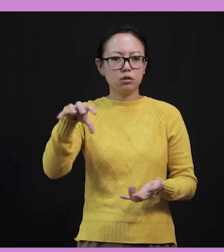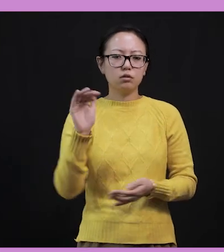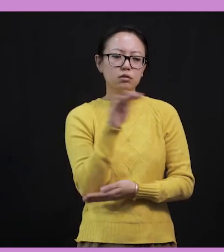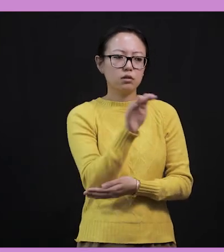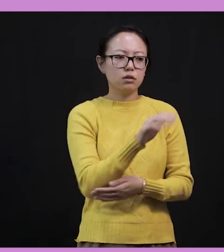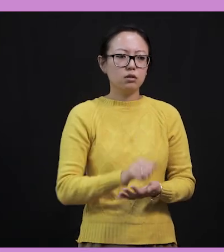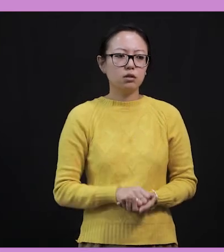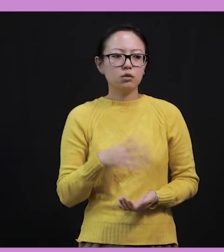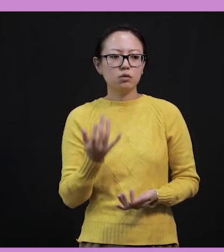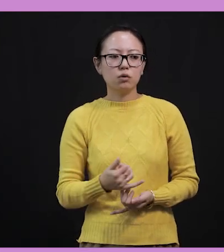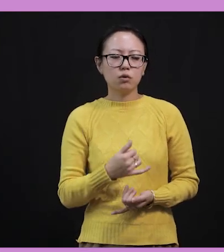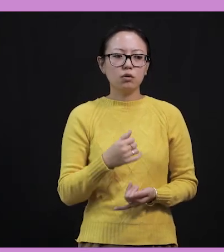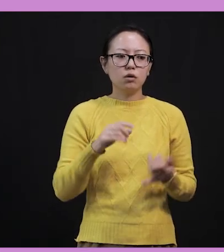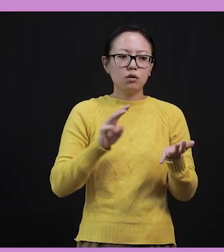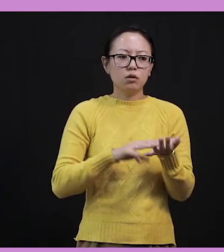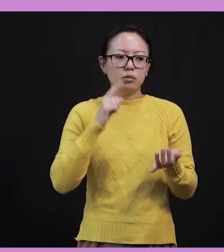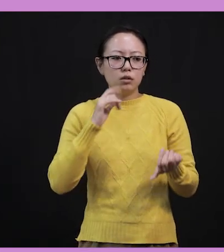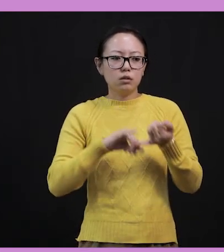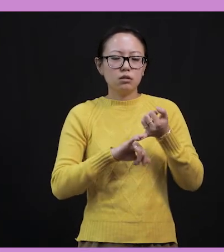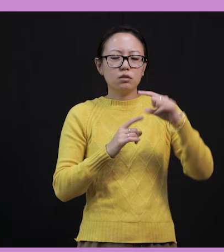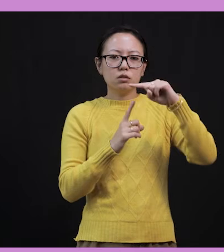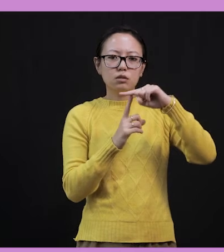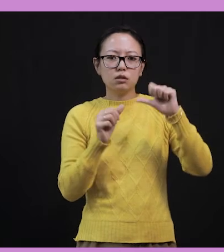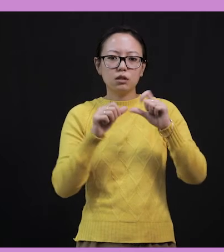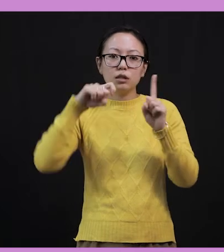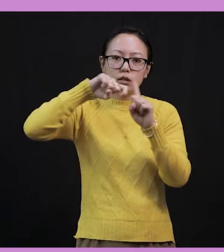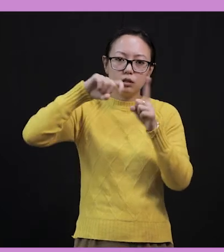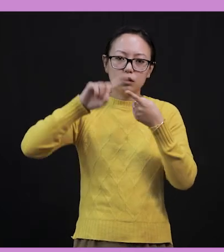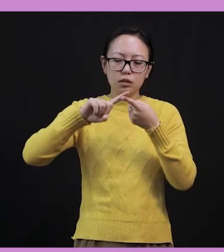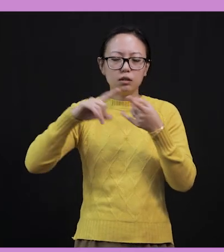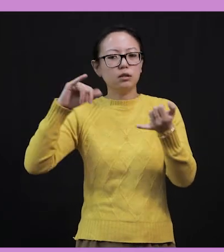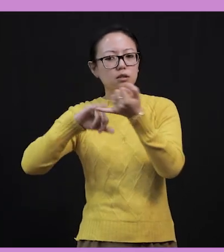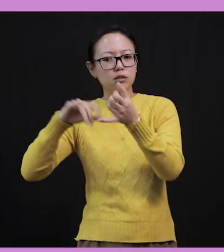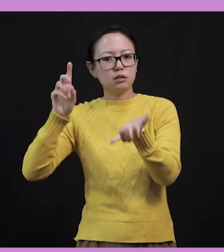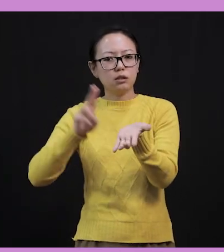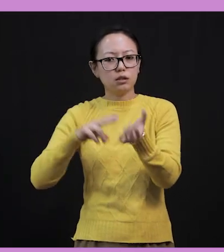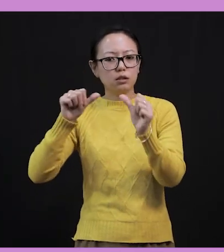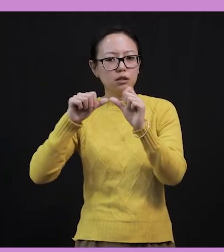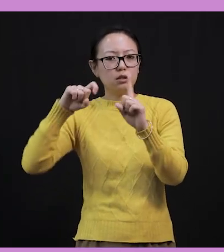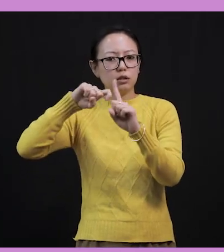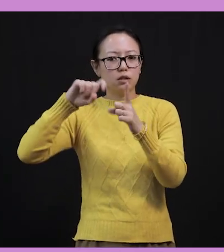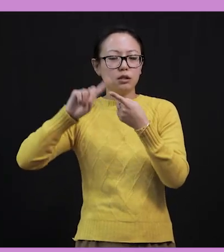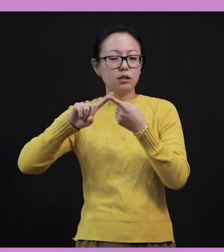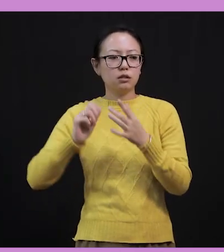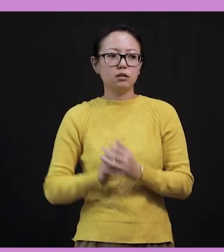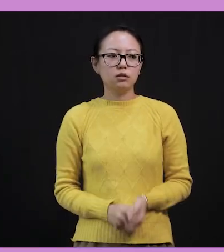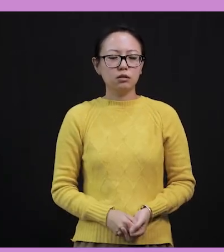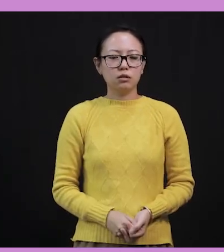four rhyming words from this poem. Let's get back to the next